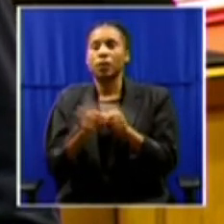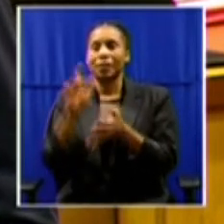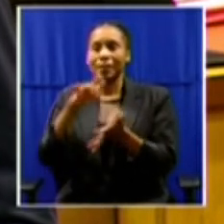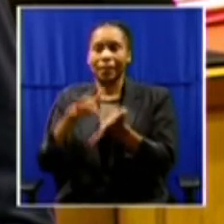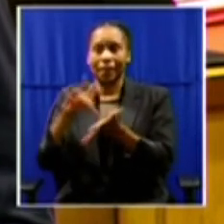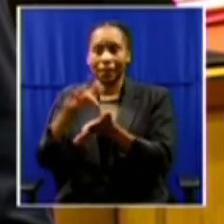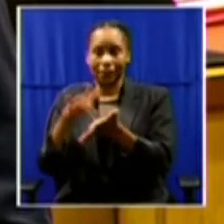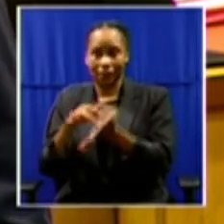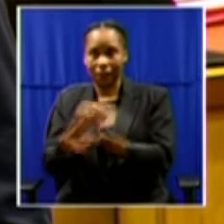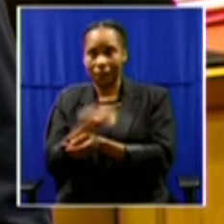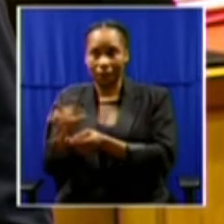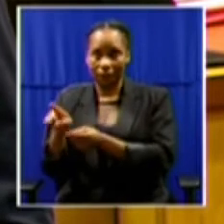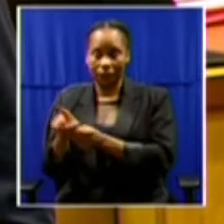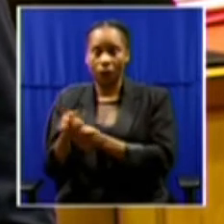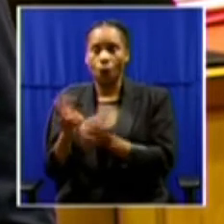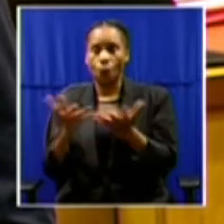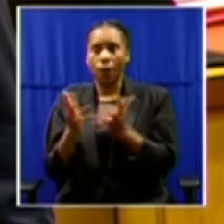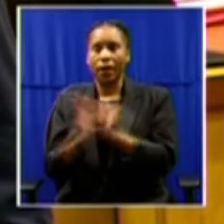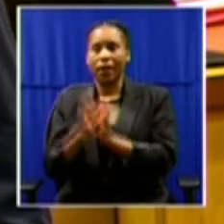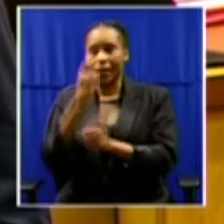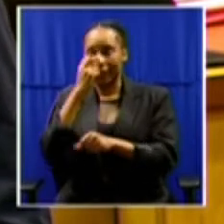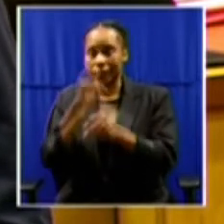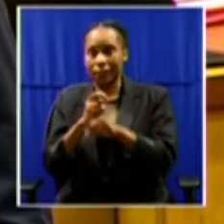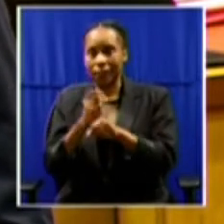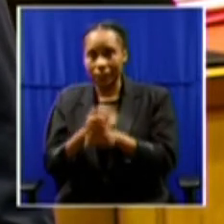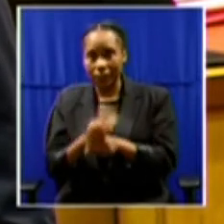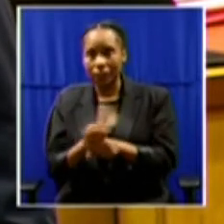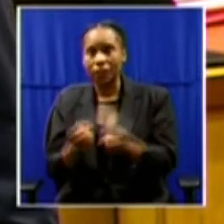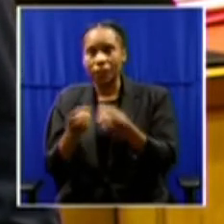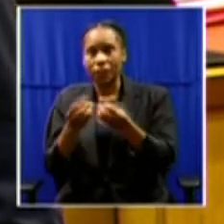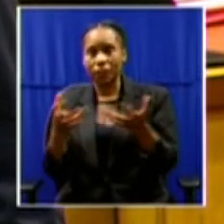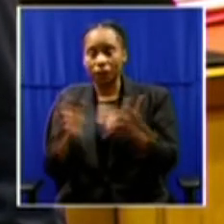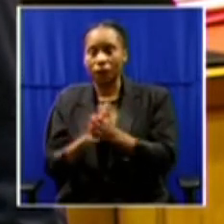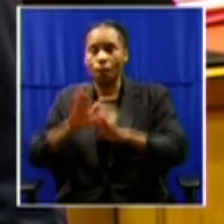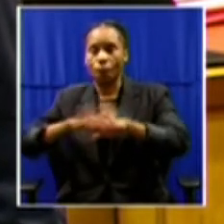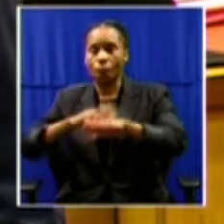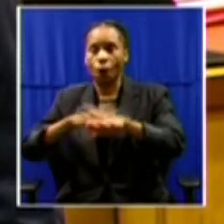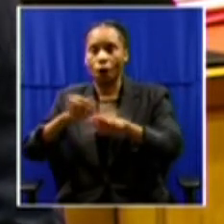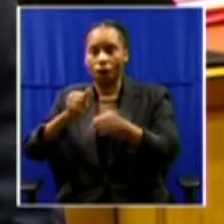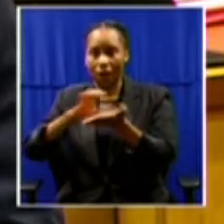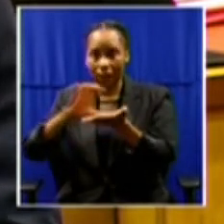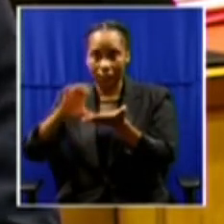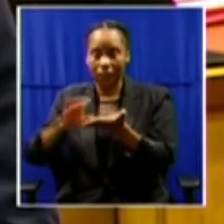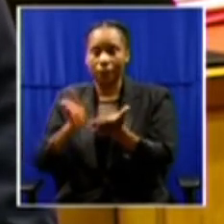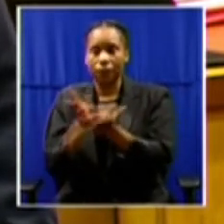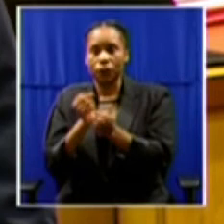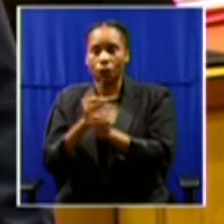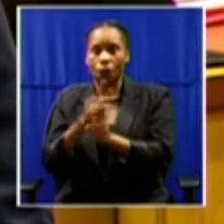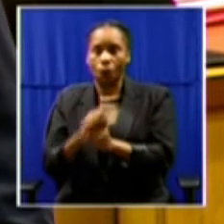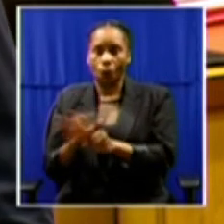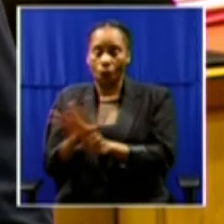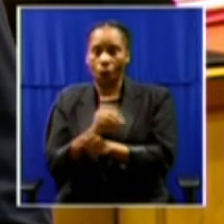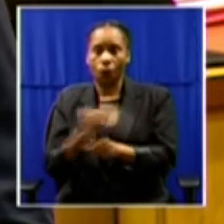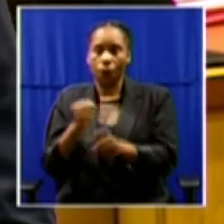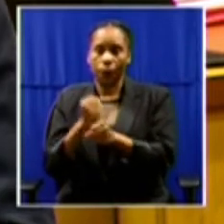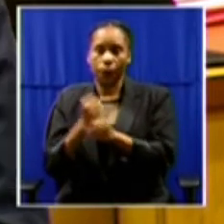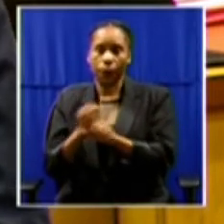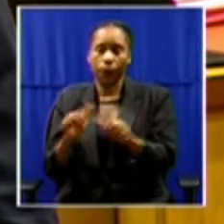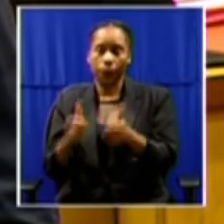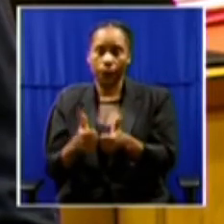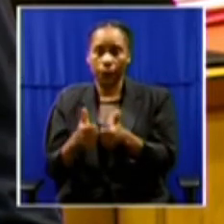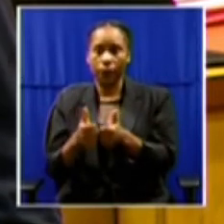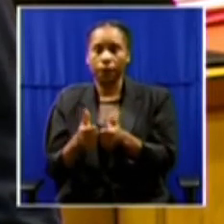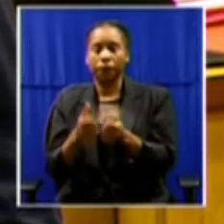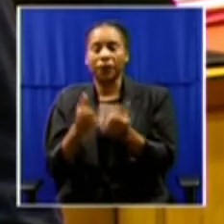where necessary, we're able to allocate the CARA funding to ensure that they're able to do their job. And the sexual